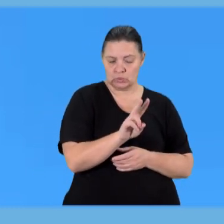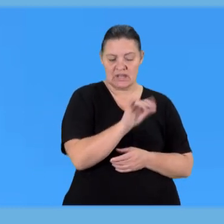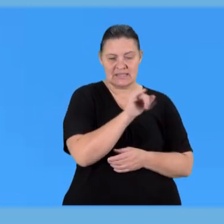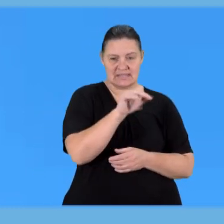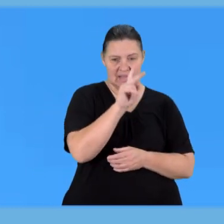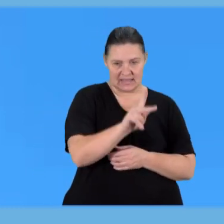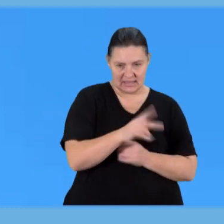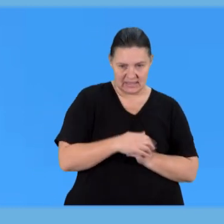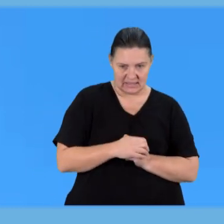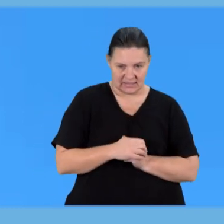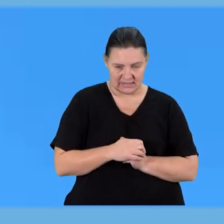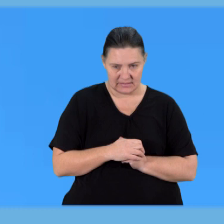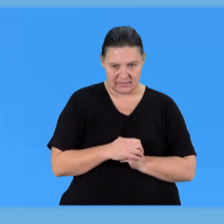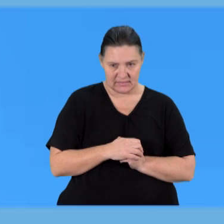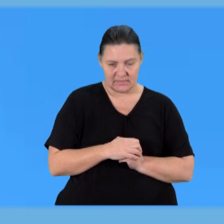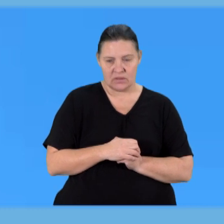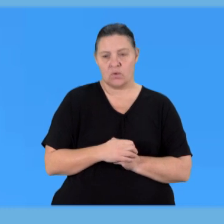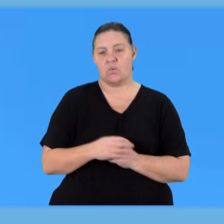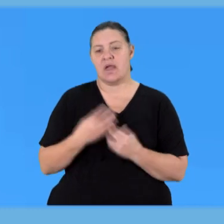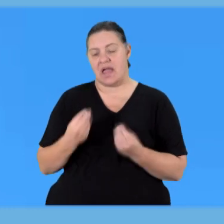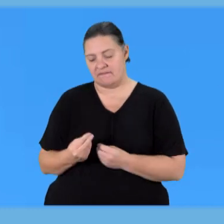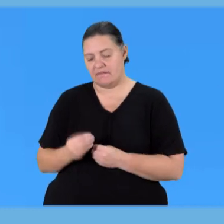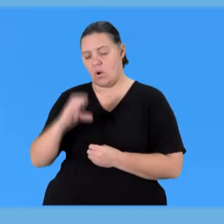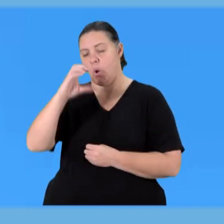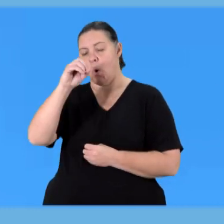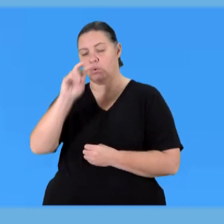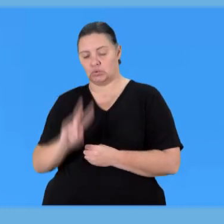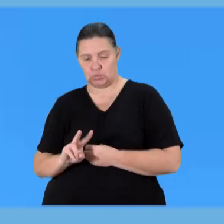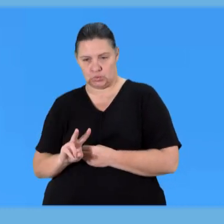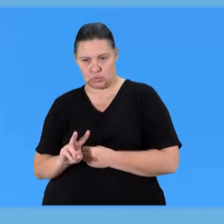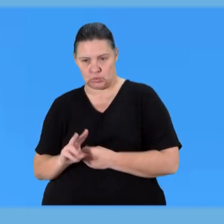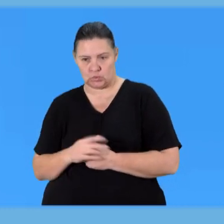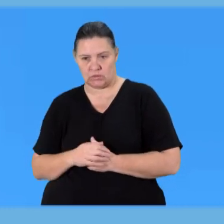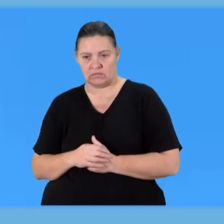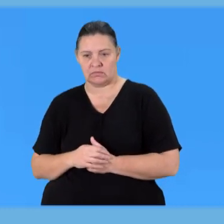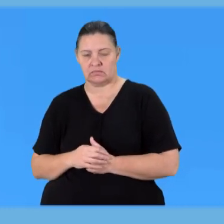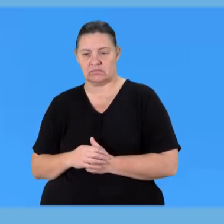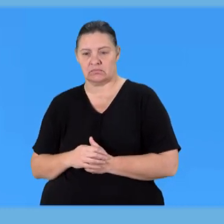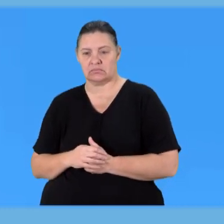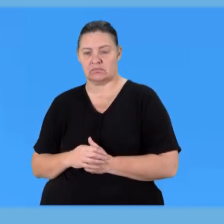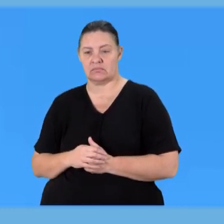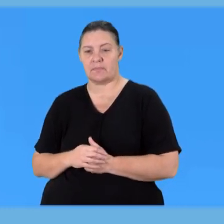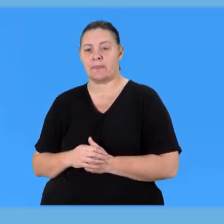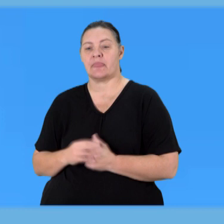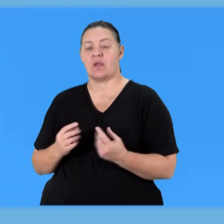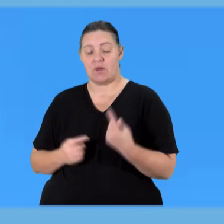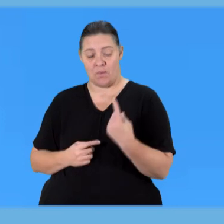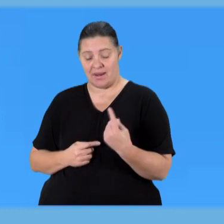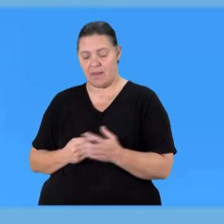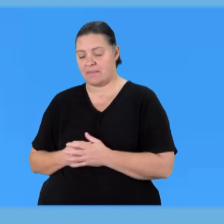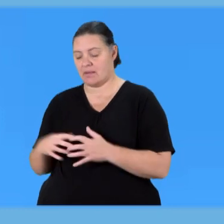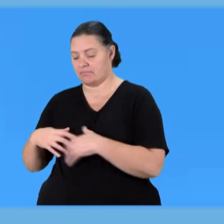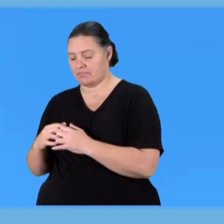we have two zinc molecules or two zinc atoms plus one molecule of oxygen that are going to react to